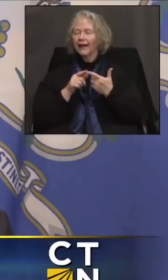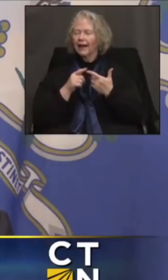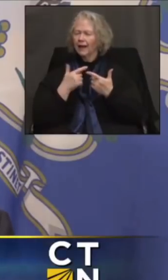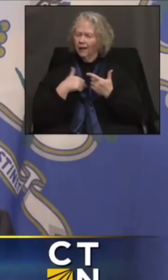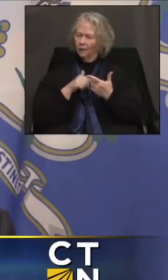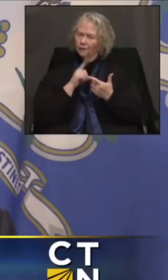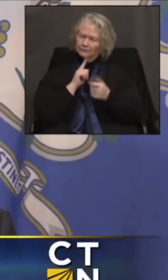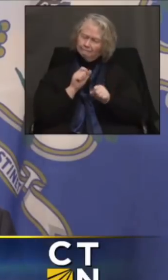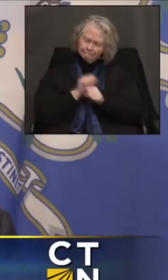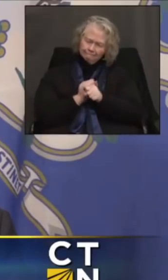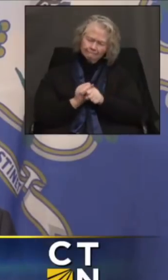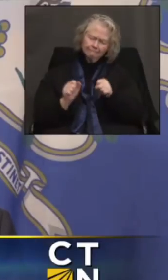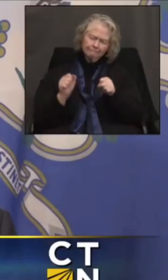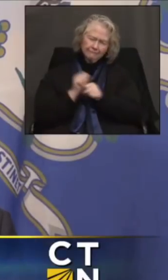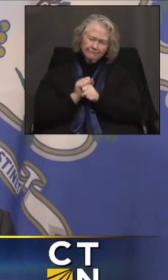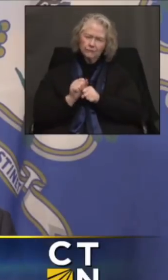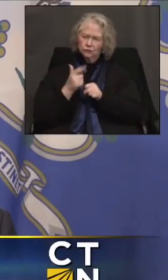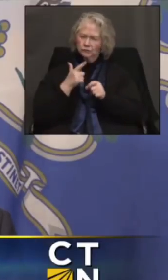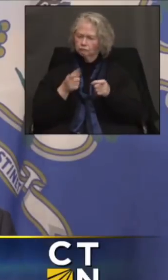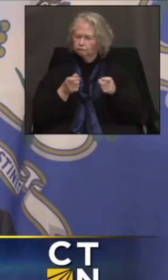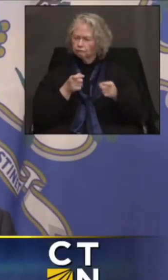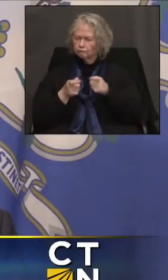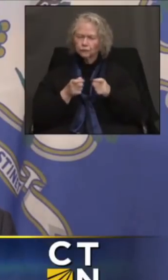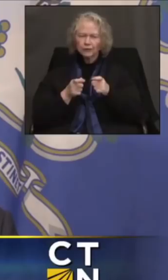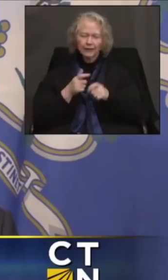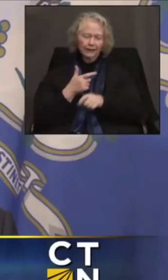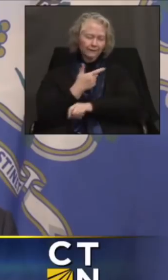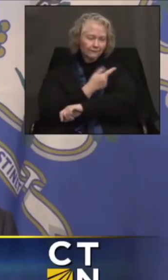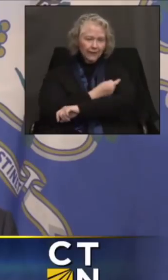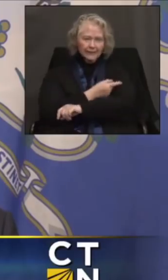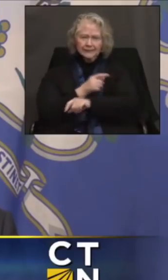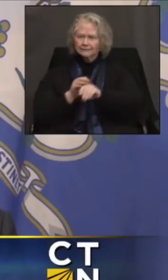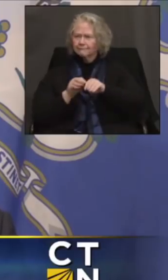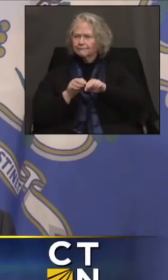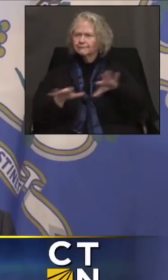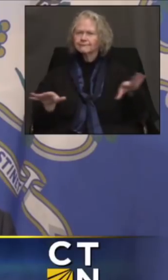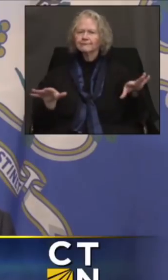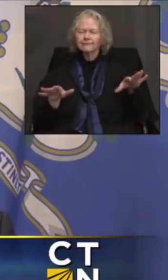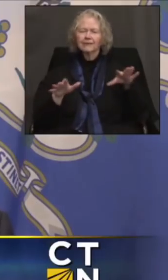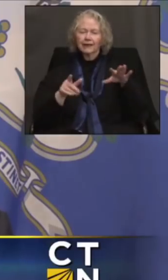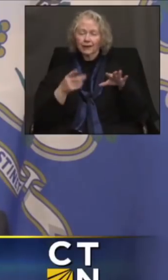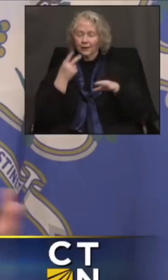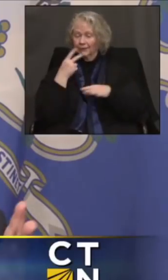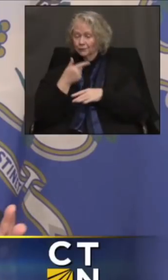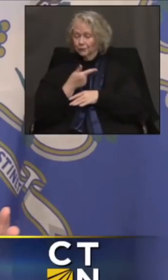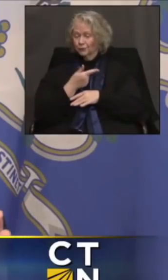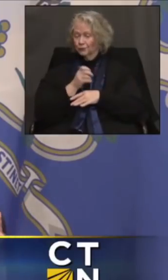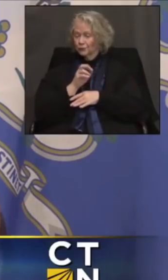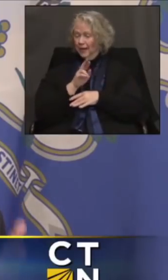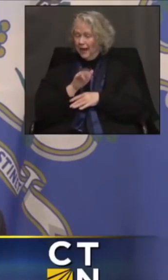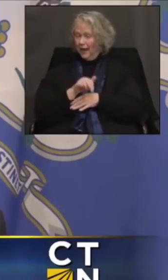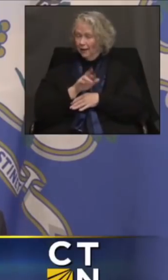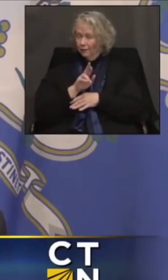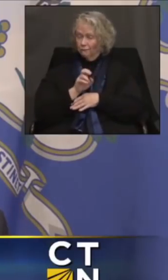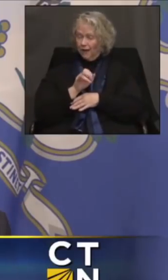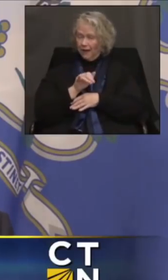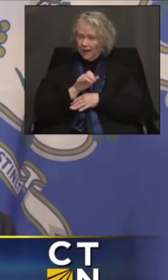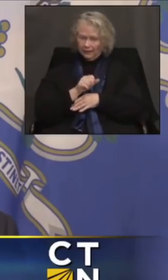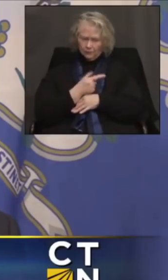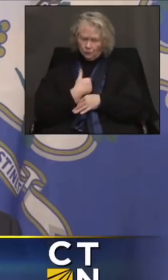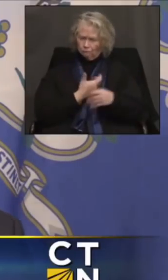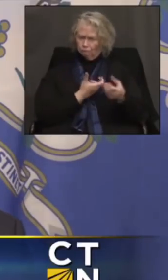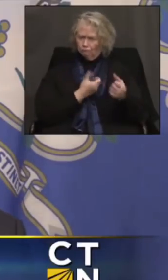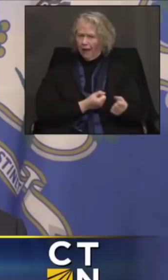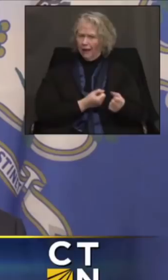the vaccines and get them distributed. I think you see from Jerry Reyes, one of the trusted